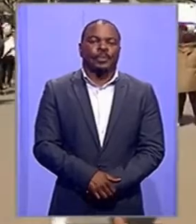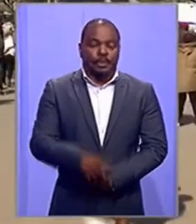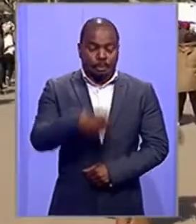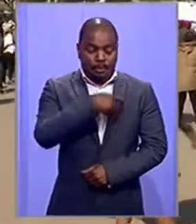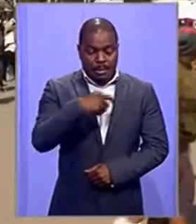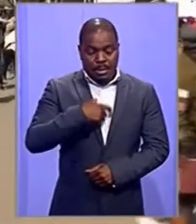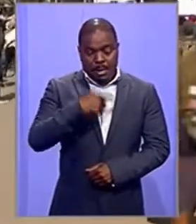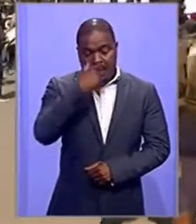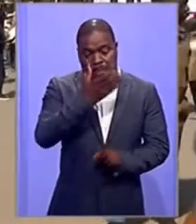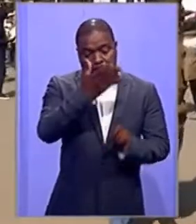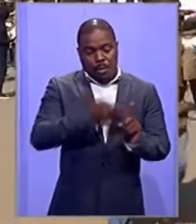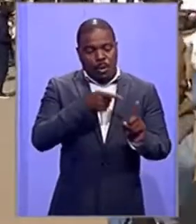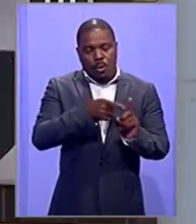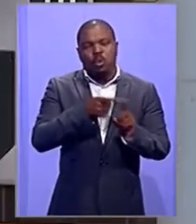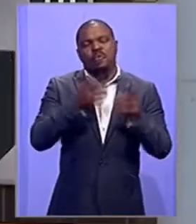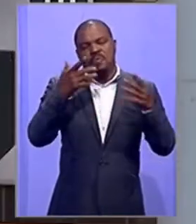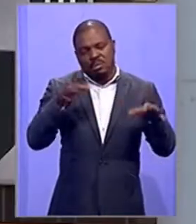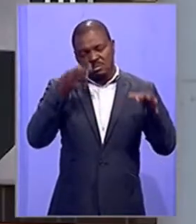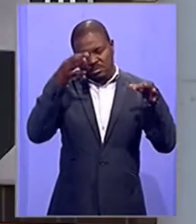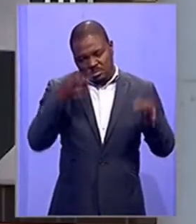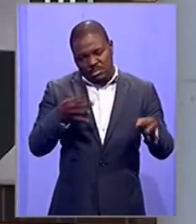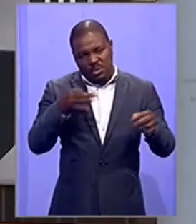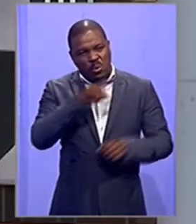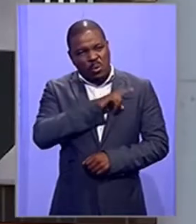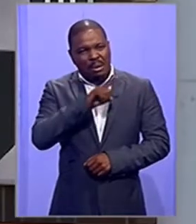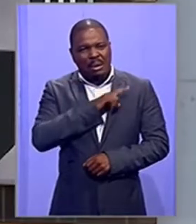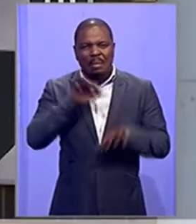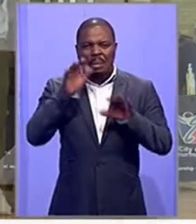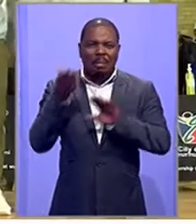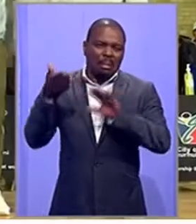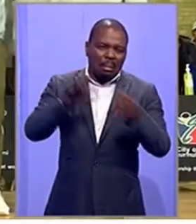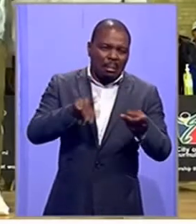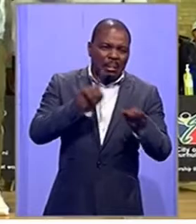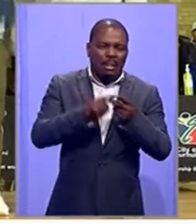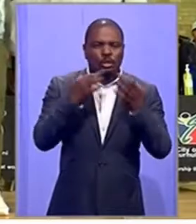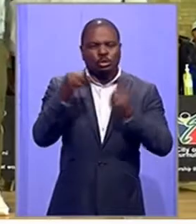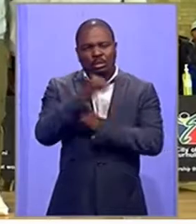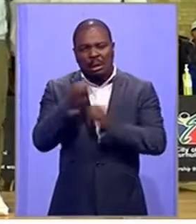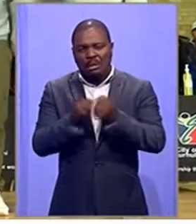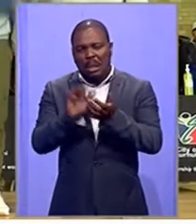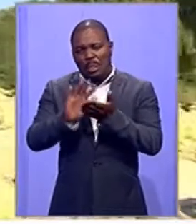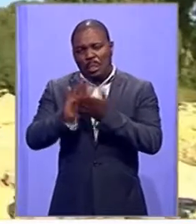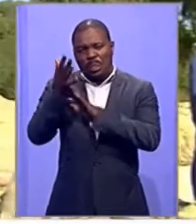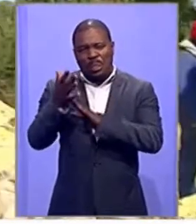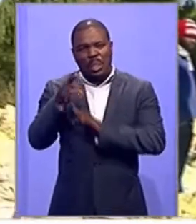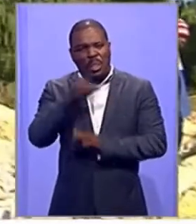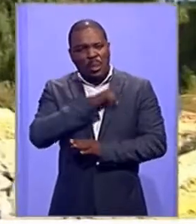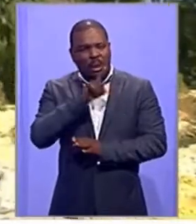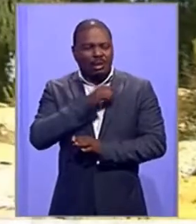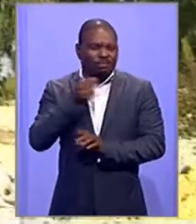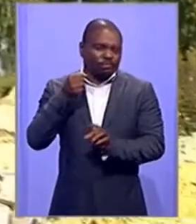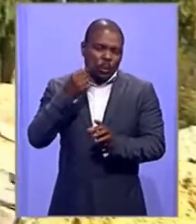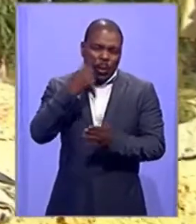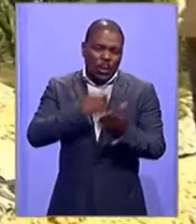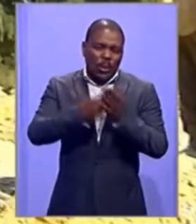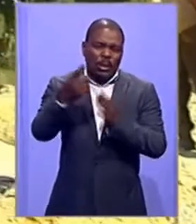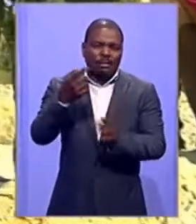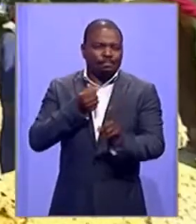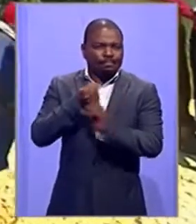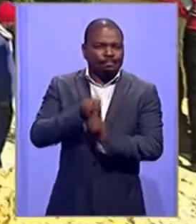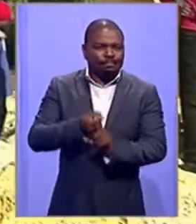Mopresidente Ramaphosa o tlile ka tharollo bothating ba ho hlokala ha batho le tshenyo ya meralo ya motheo ka mora diketsalo tse nkileng beke ka botjhabela